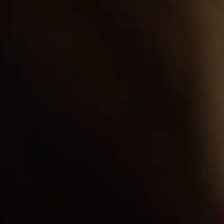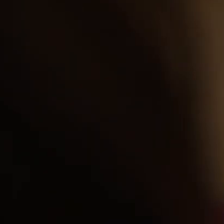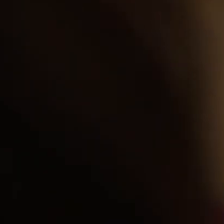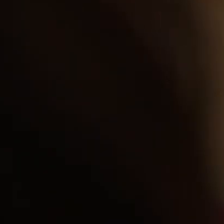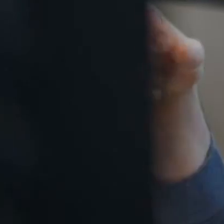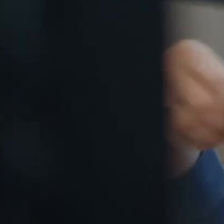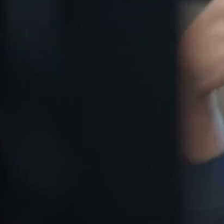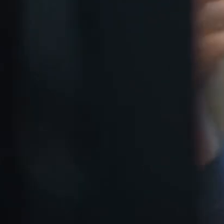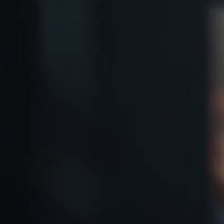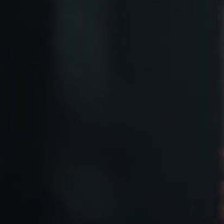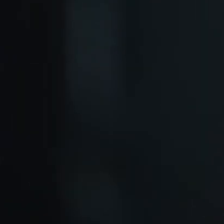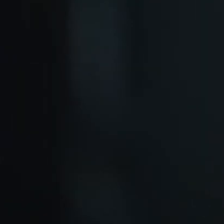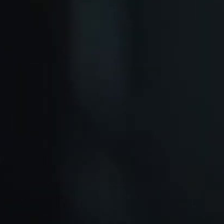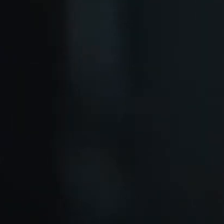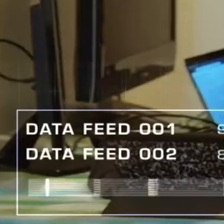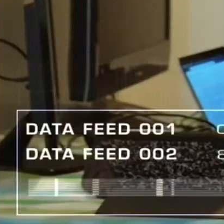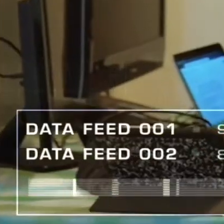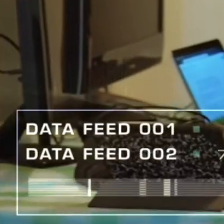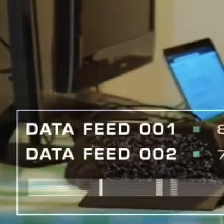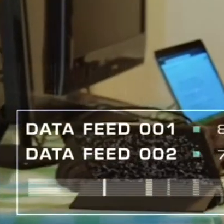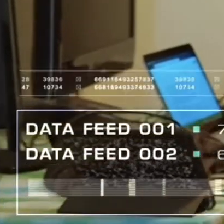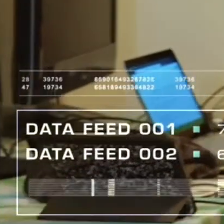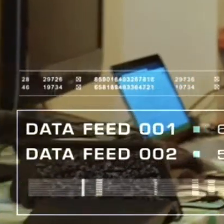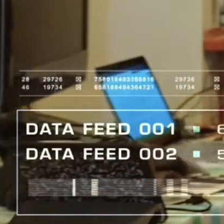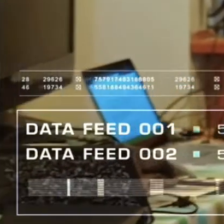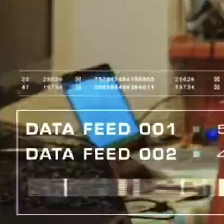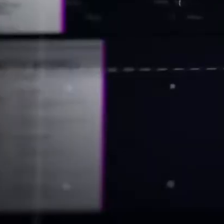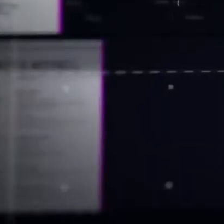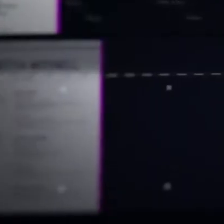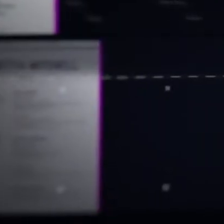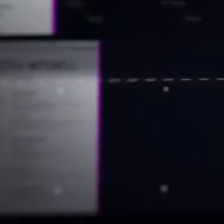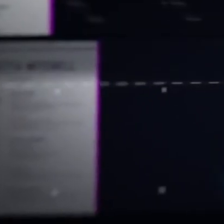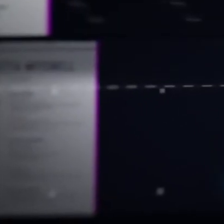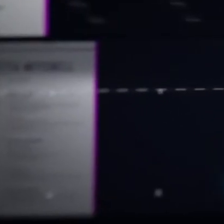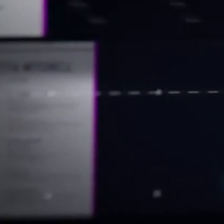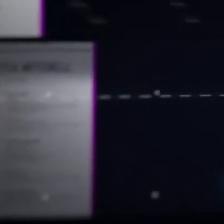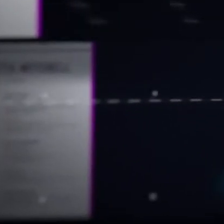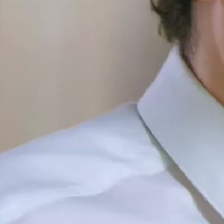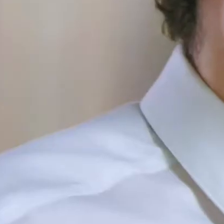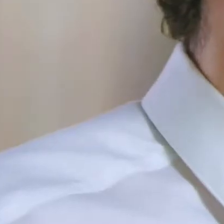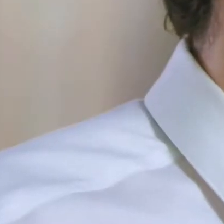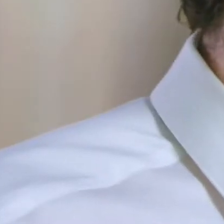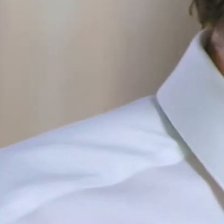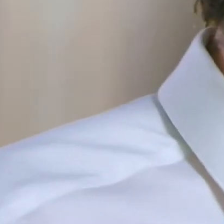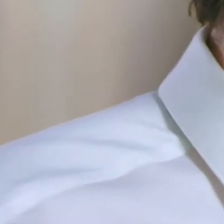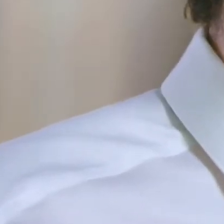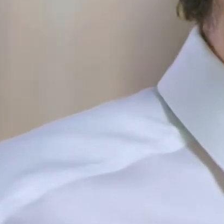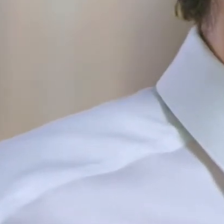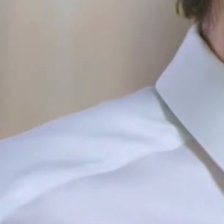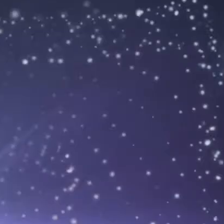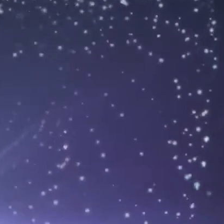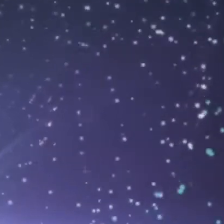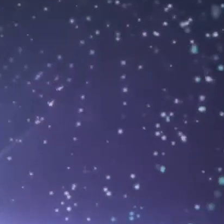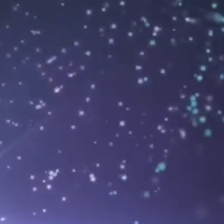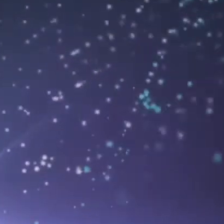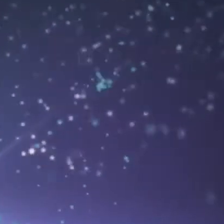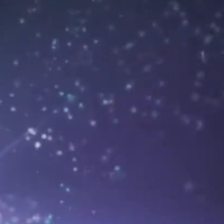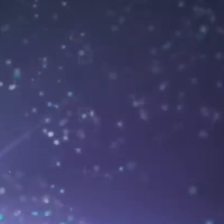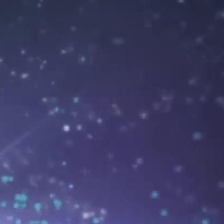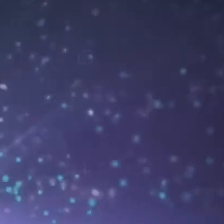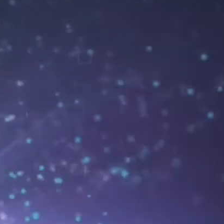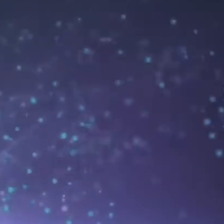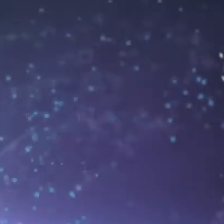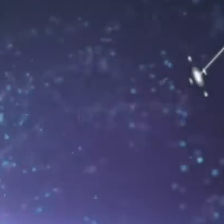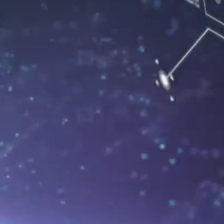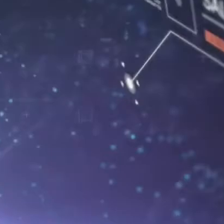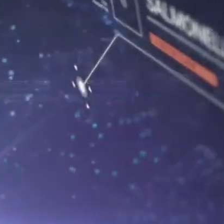classification and search, the only limit to what's possible is your creativity and imagination. It's a really powerful tool set. Some of these